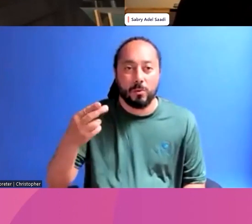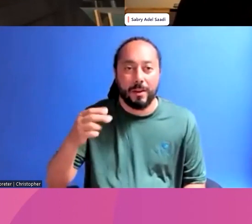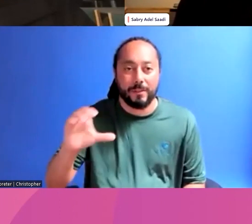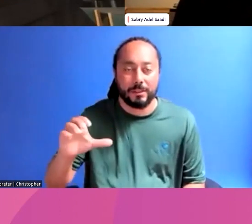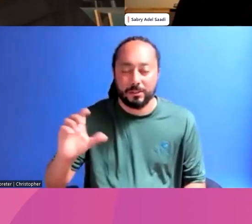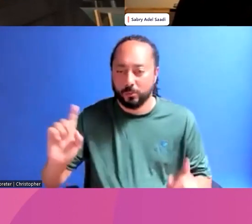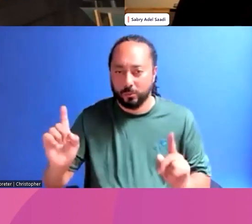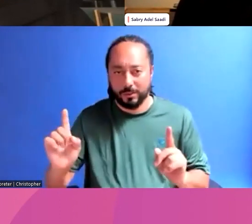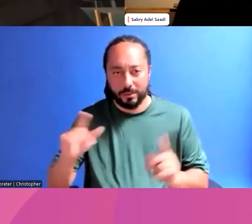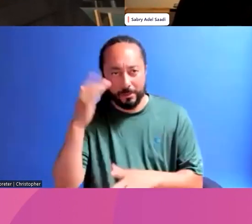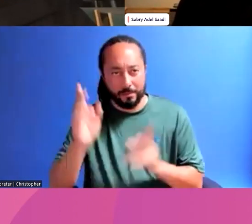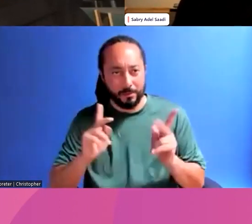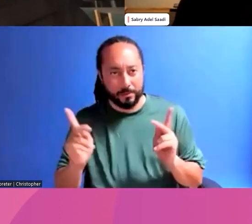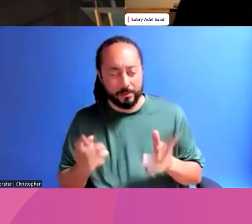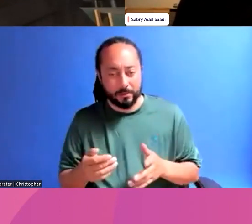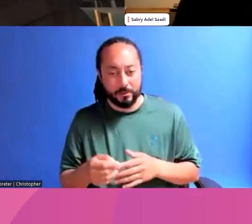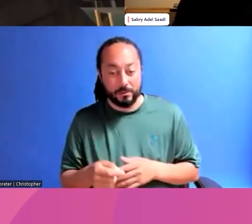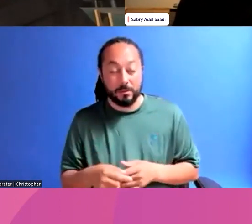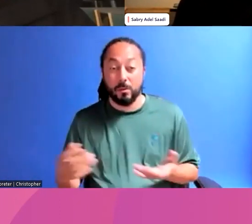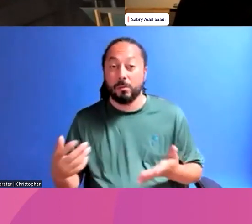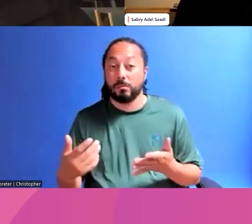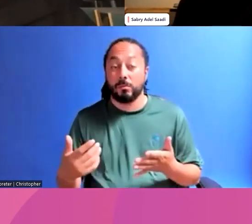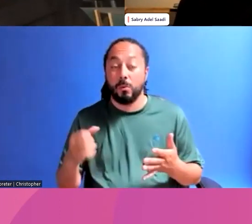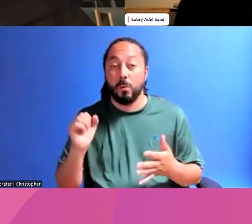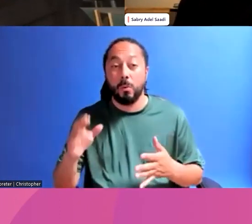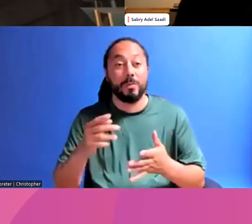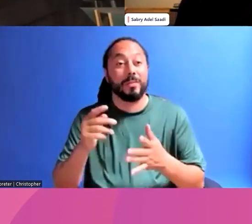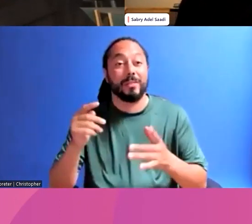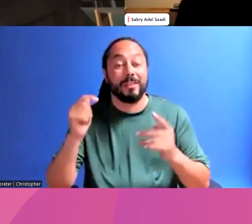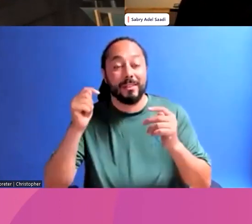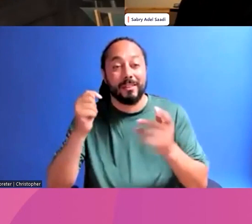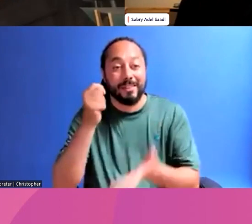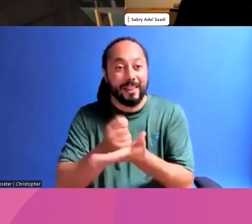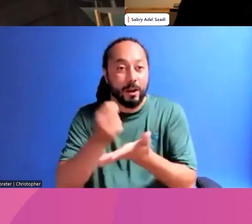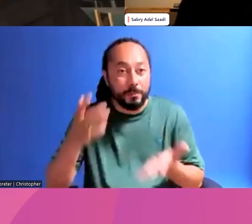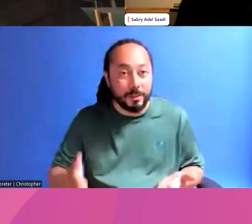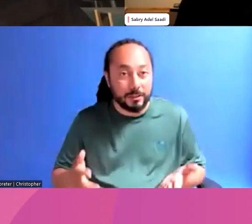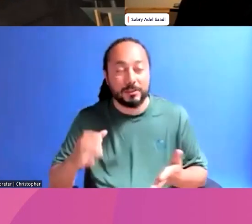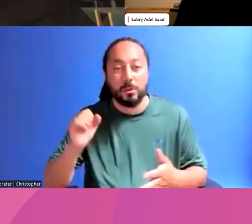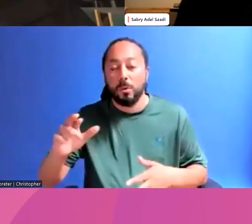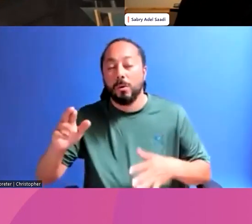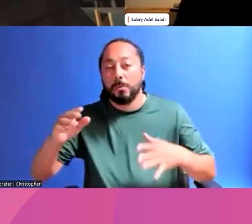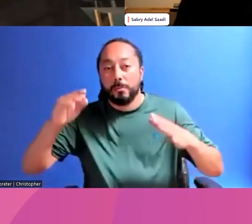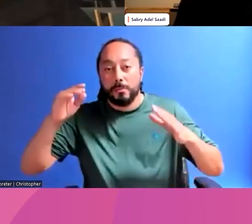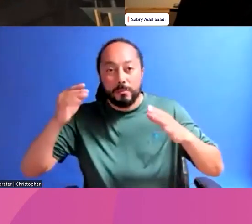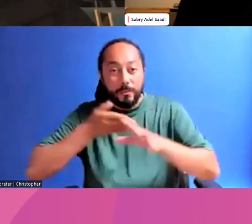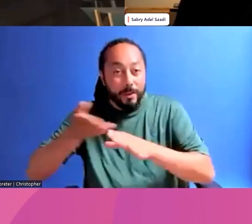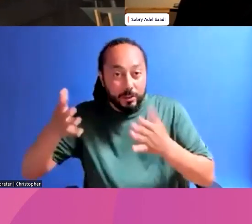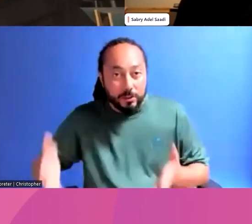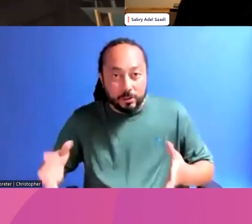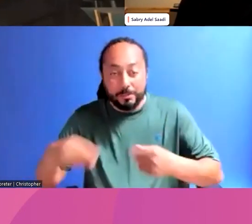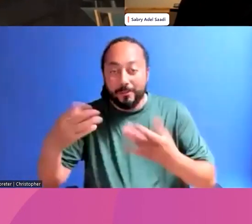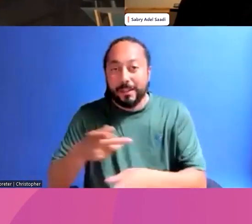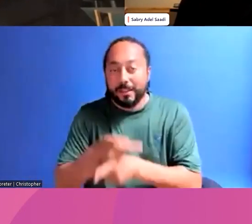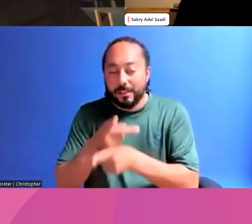actually even the therapists or the professionals that are providing the aid. And so producing the